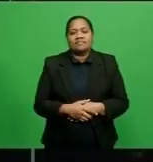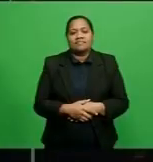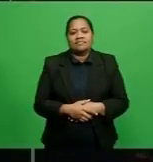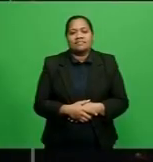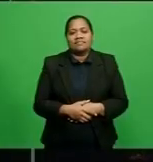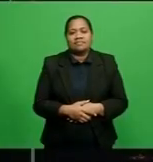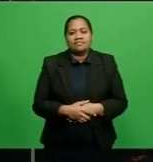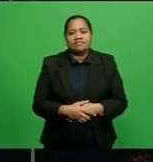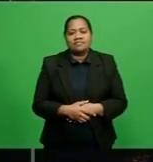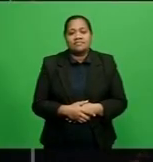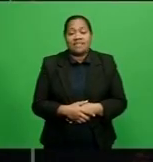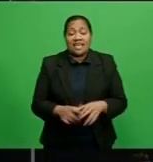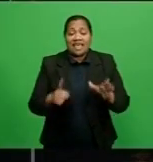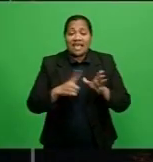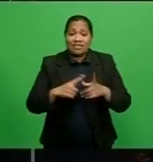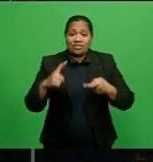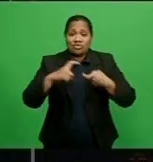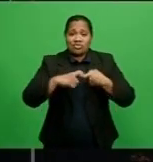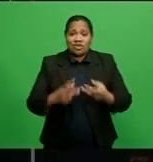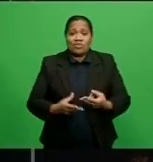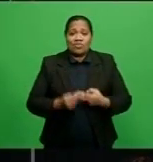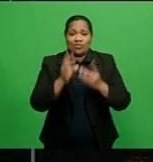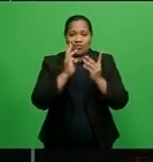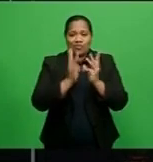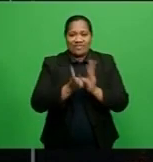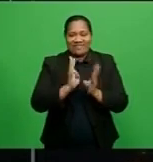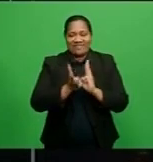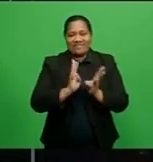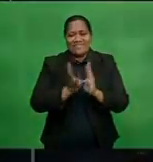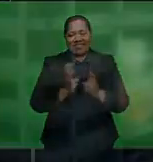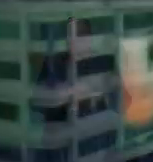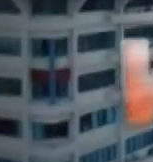And Angie joins you now with the latest in weather.